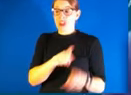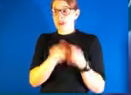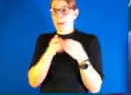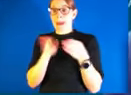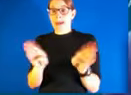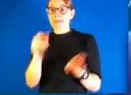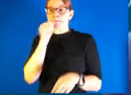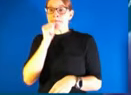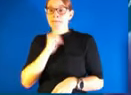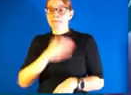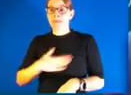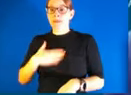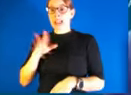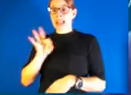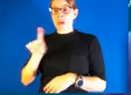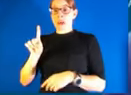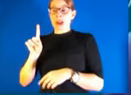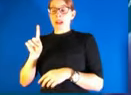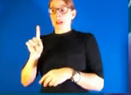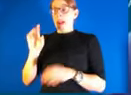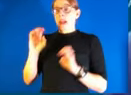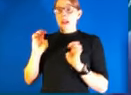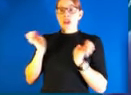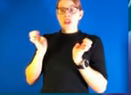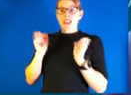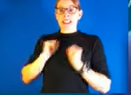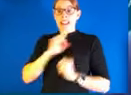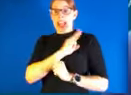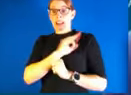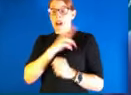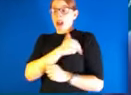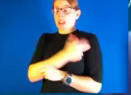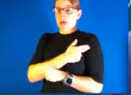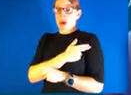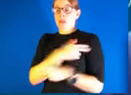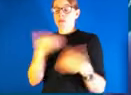our 911 workers, our emergency staff and the hospitals are overworked.